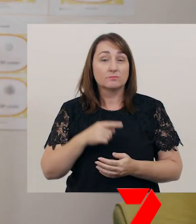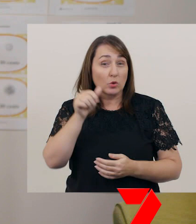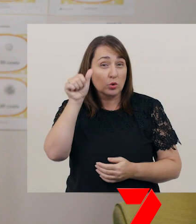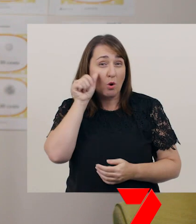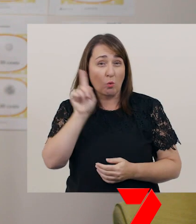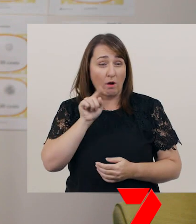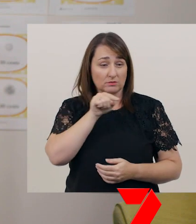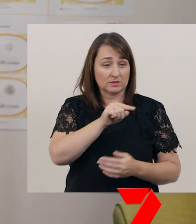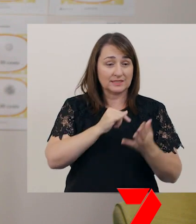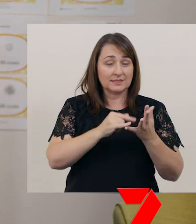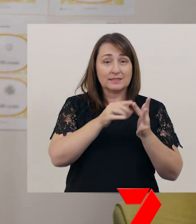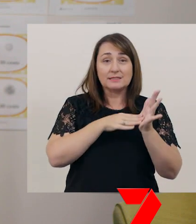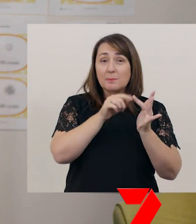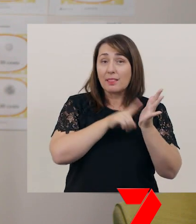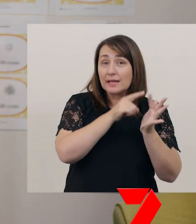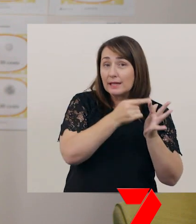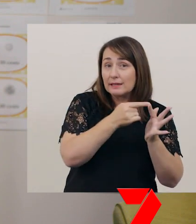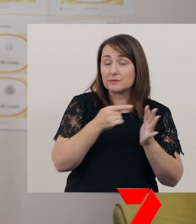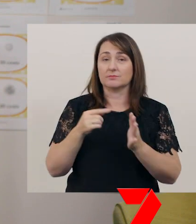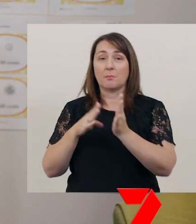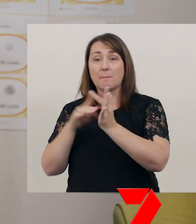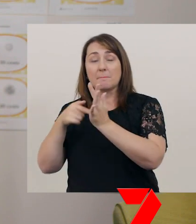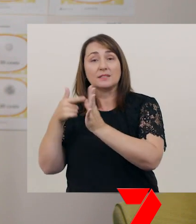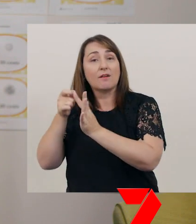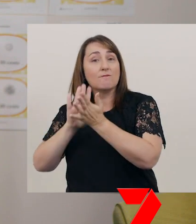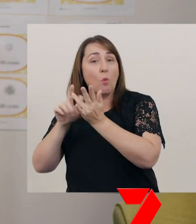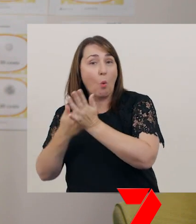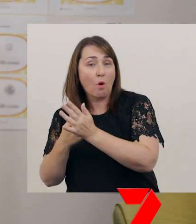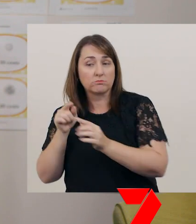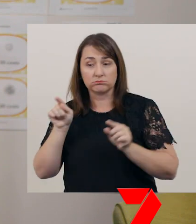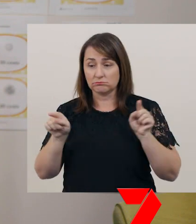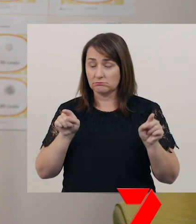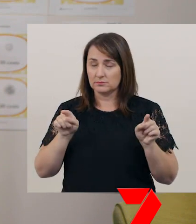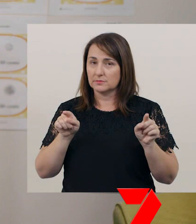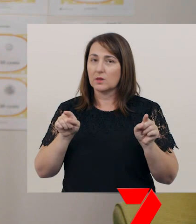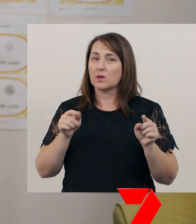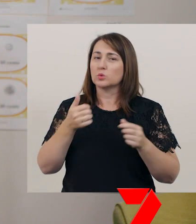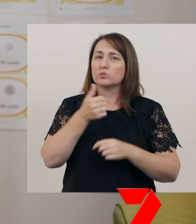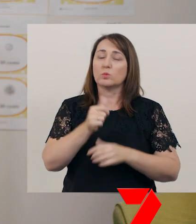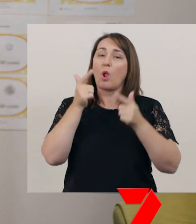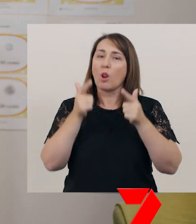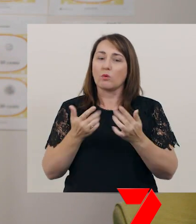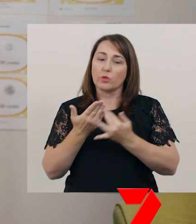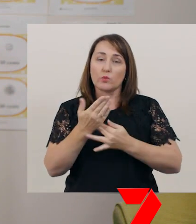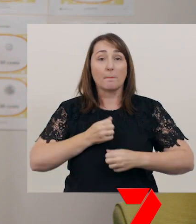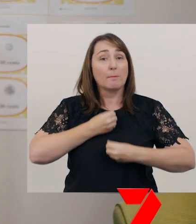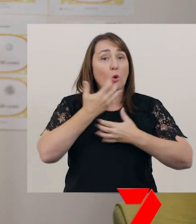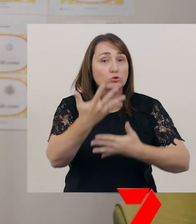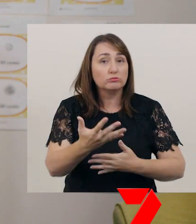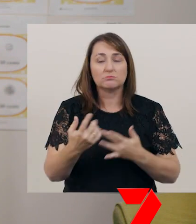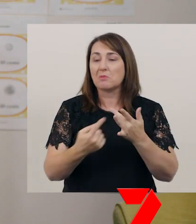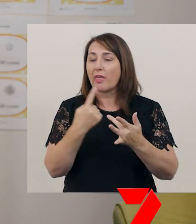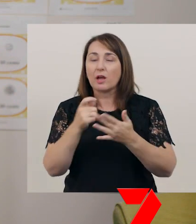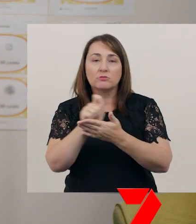what a simile and metaphor are? Similes and metaphors are very popular techniques used in poetry and other forms of